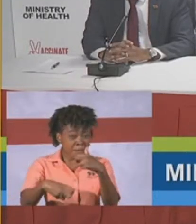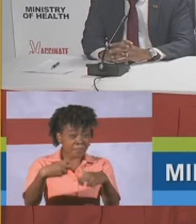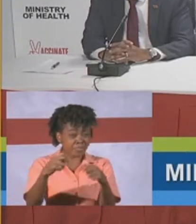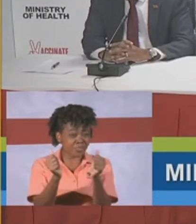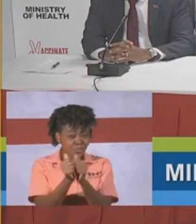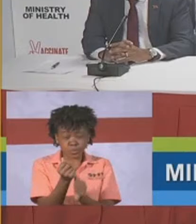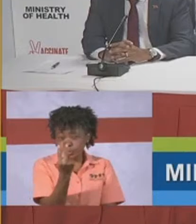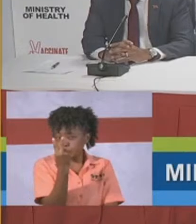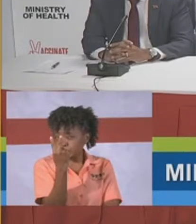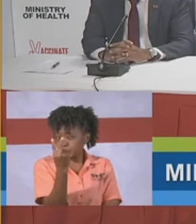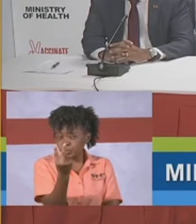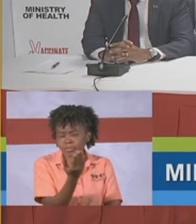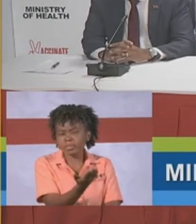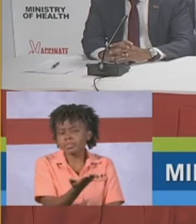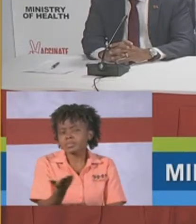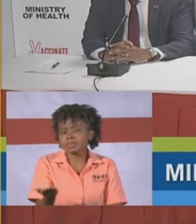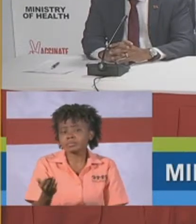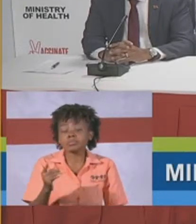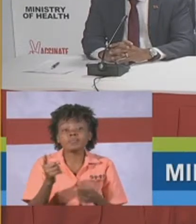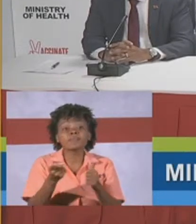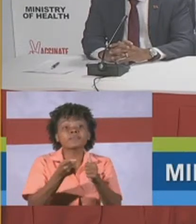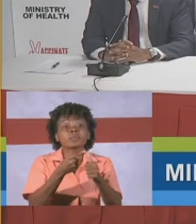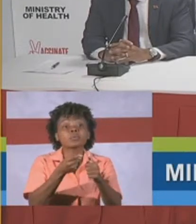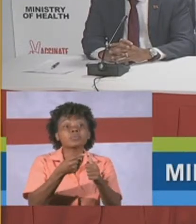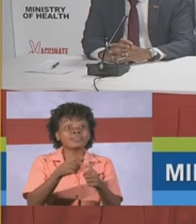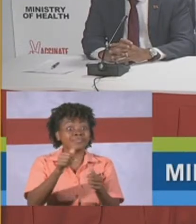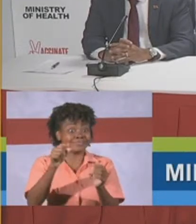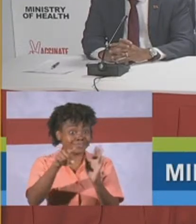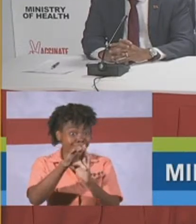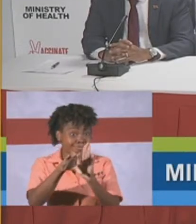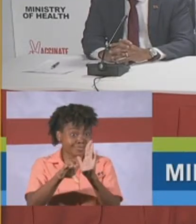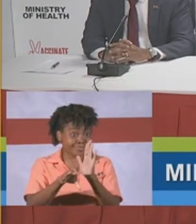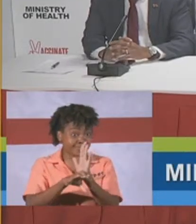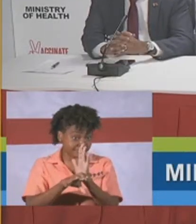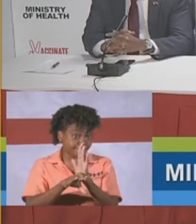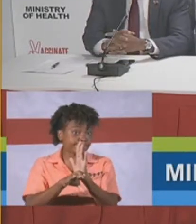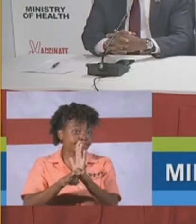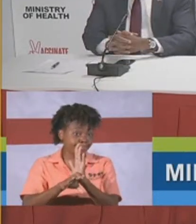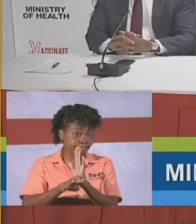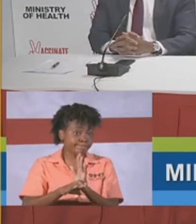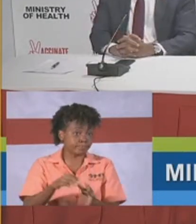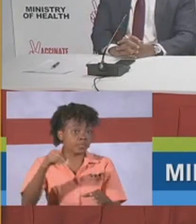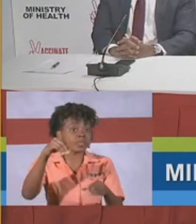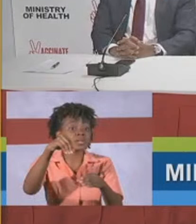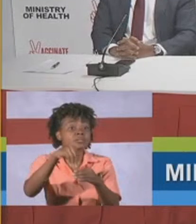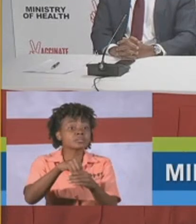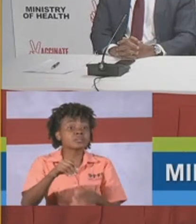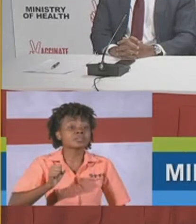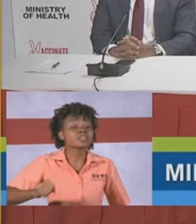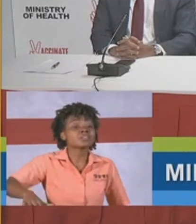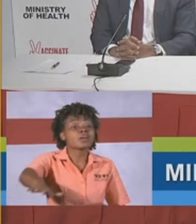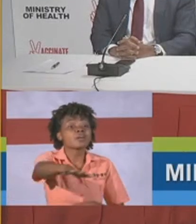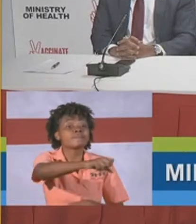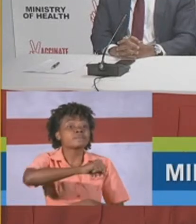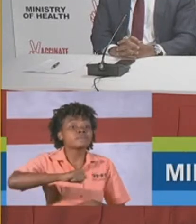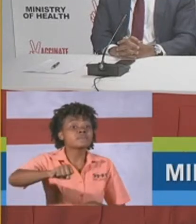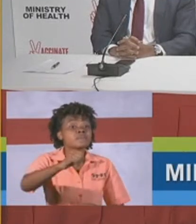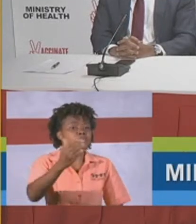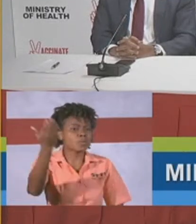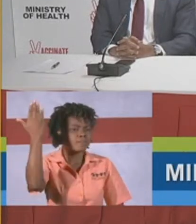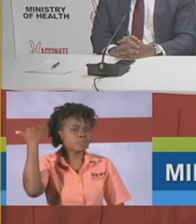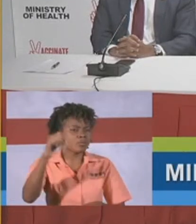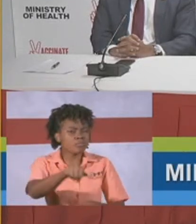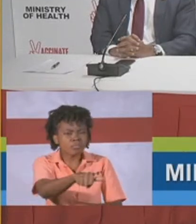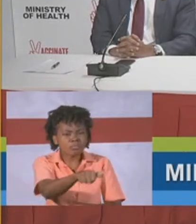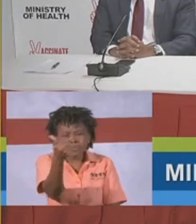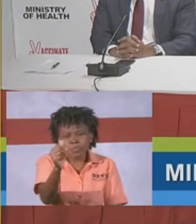events? One was a concert at the Queen's Park Savannah on Thursday just gone, and the other one was, I believe, the Canberlay event, because